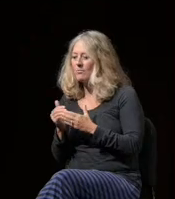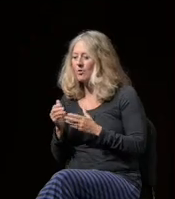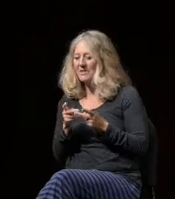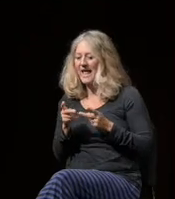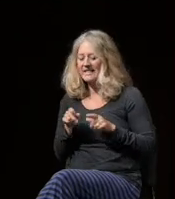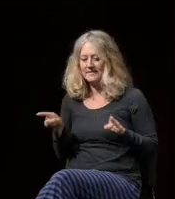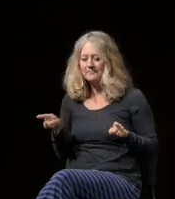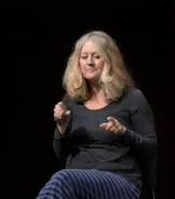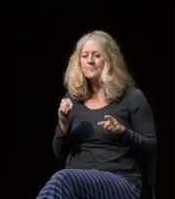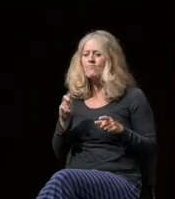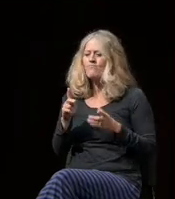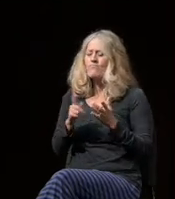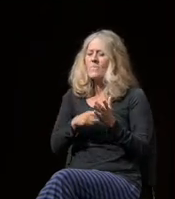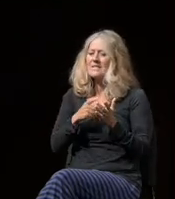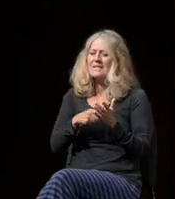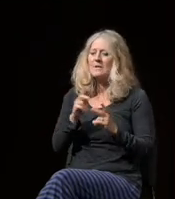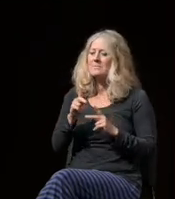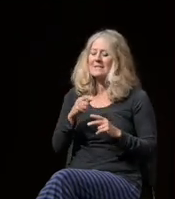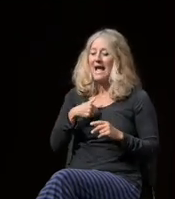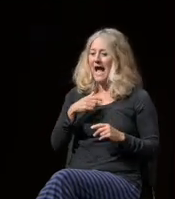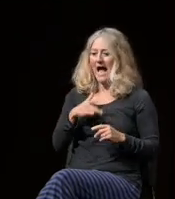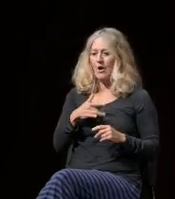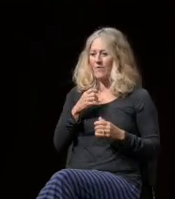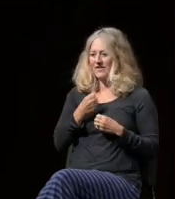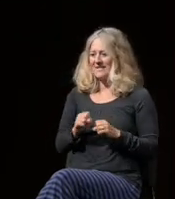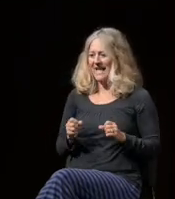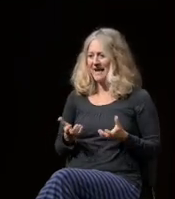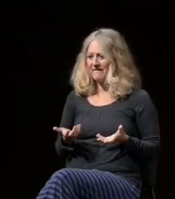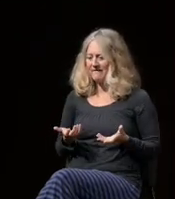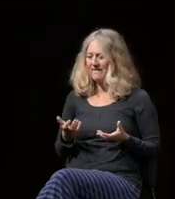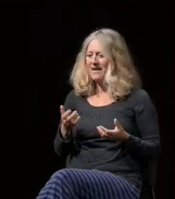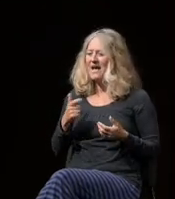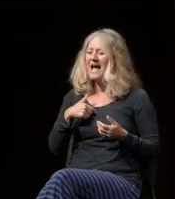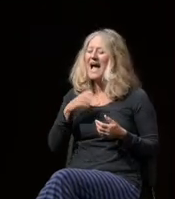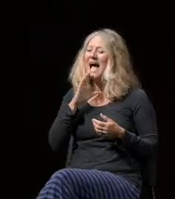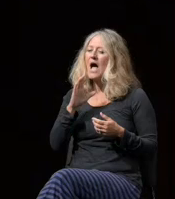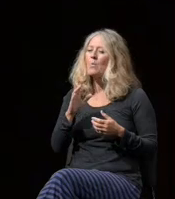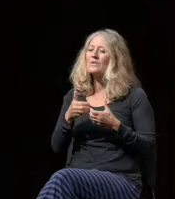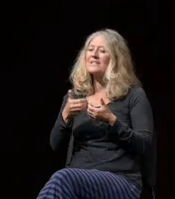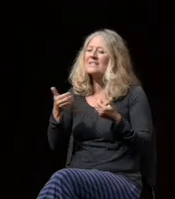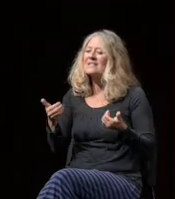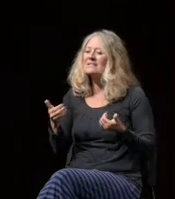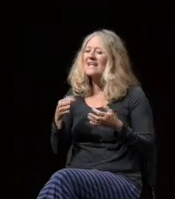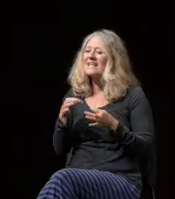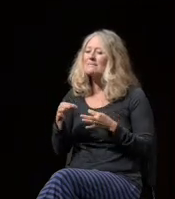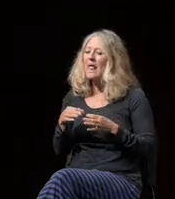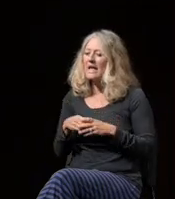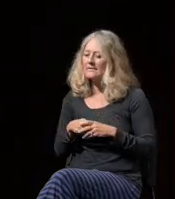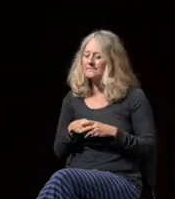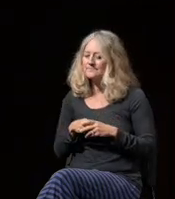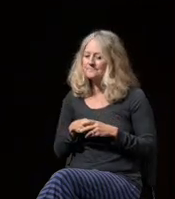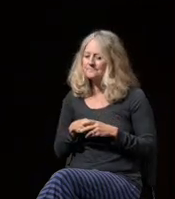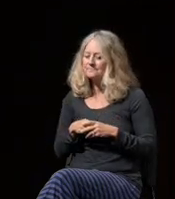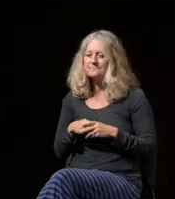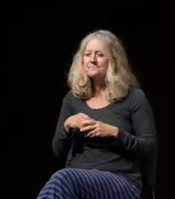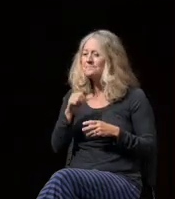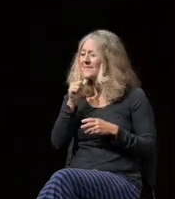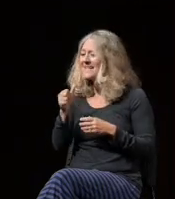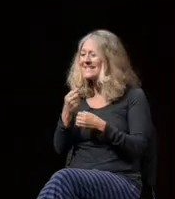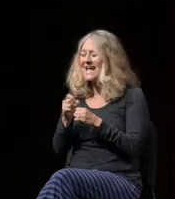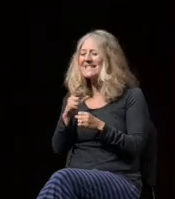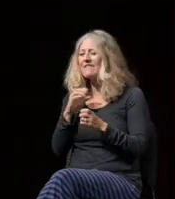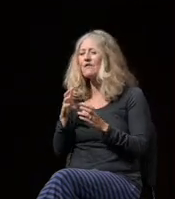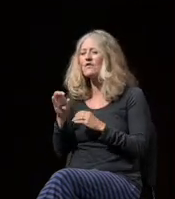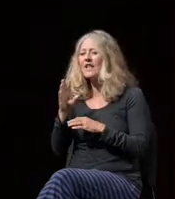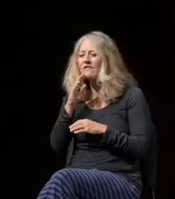So sometimes people will say, I don't feel safe. Let me just make that distinction. It's not safe if you leave your